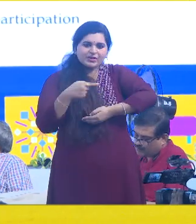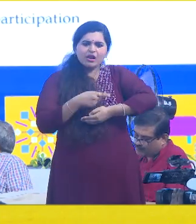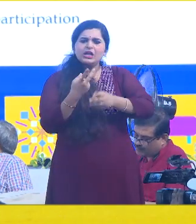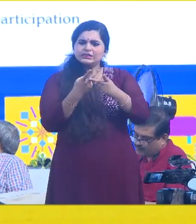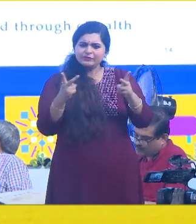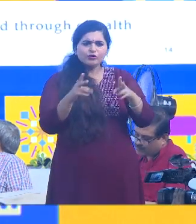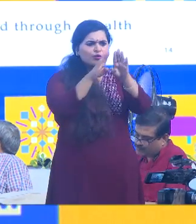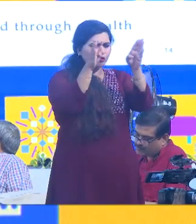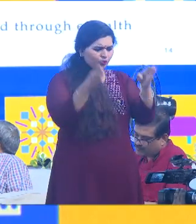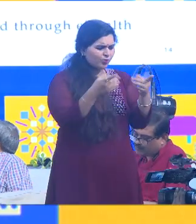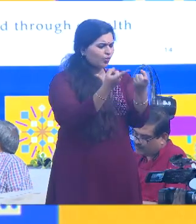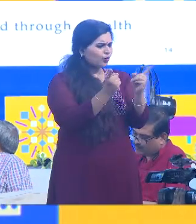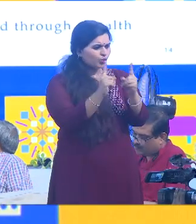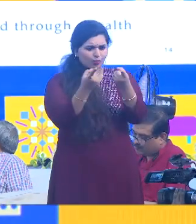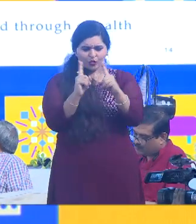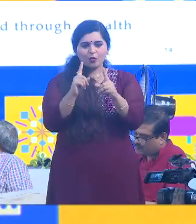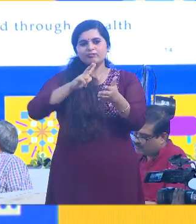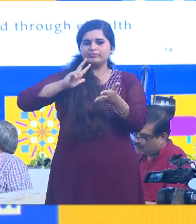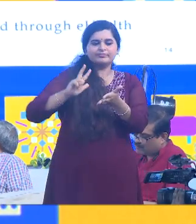Next slide.